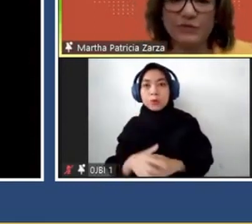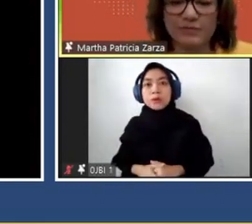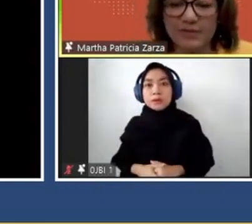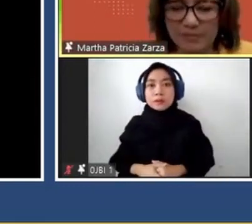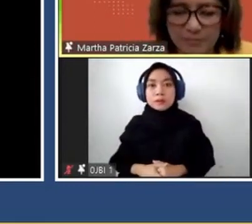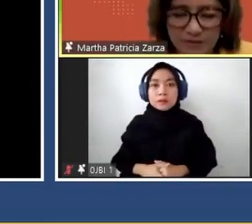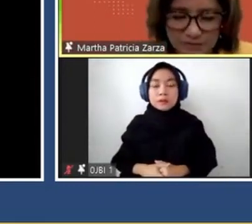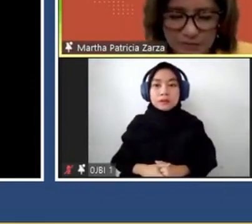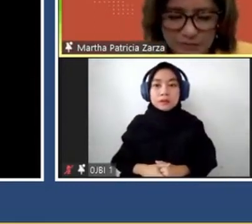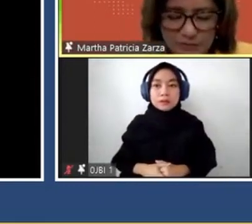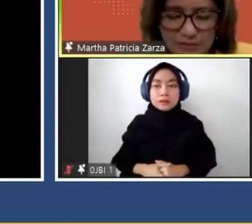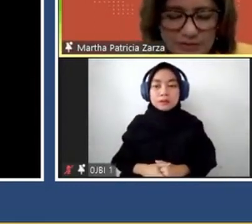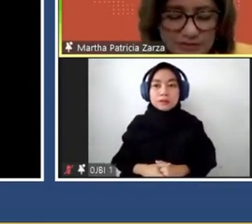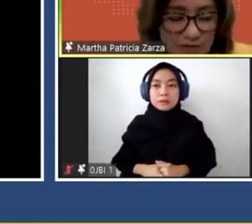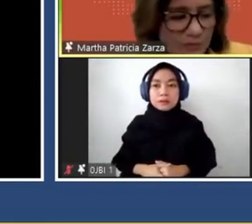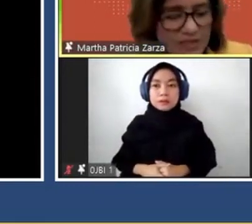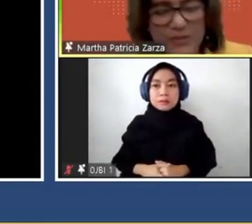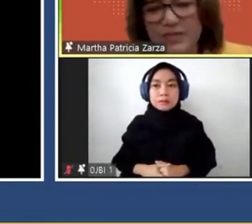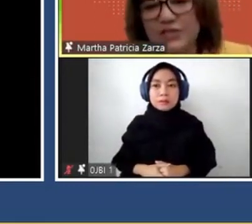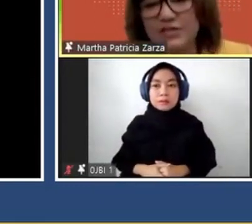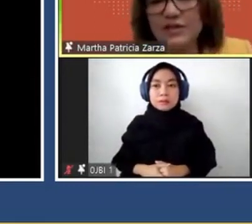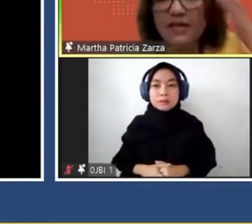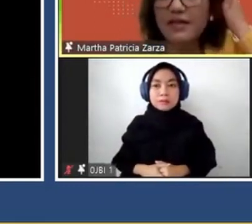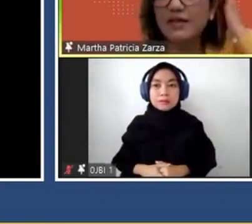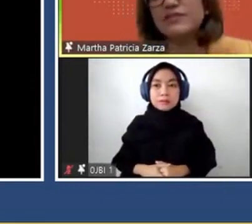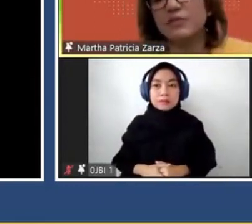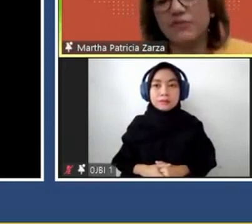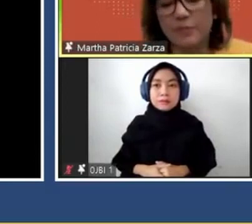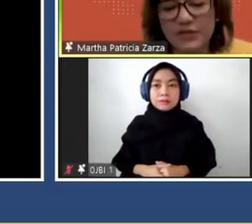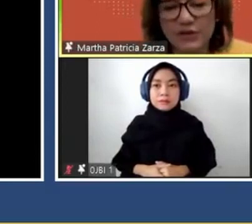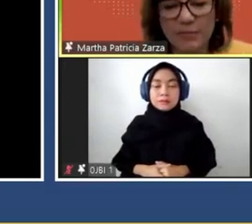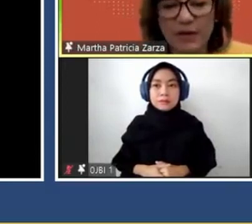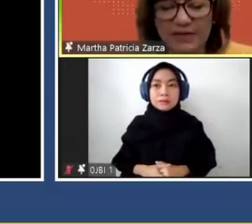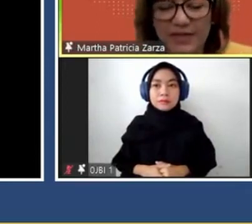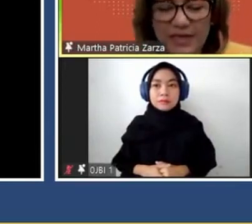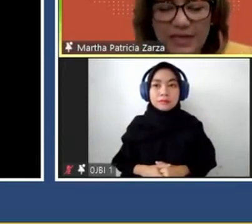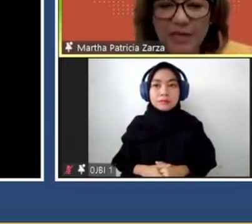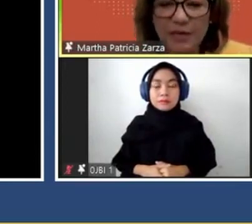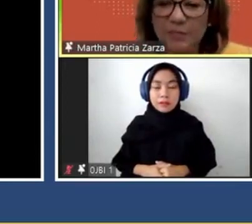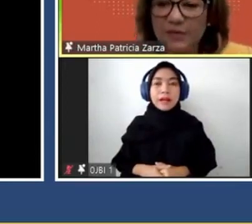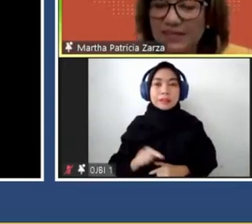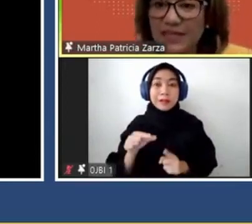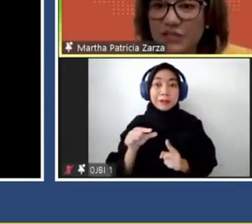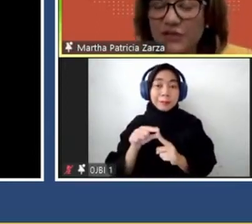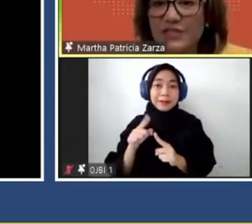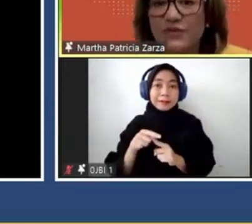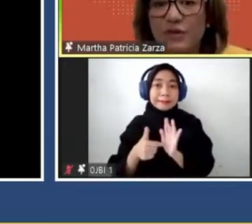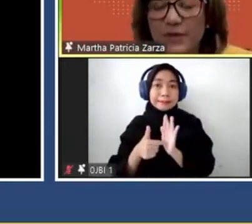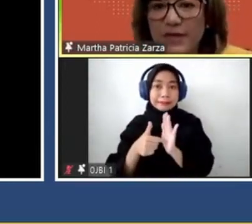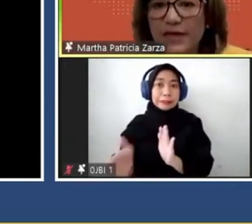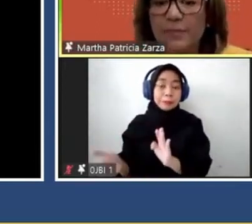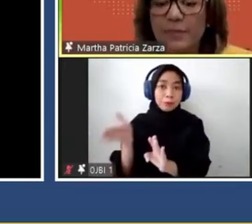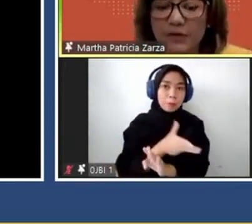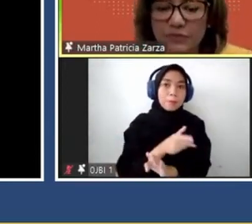give you previously to start with this presentation, some information about it. My presentation is